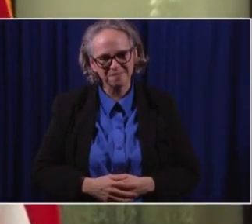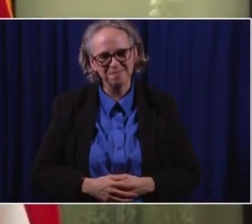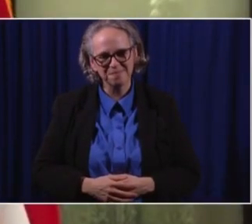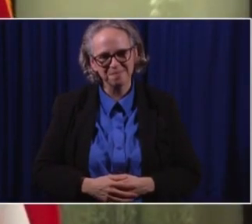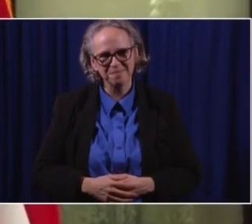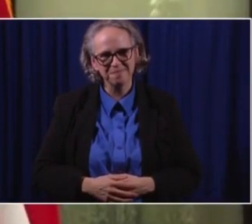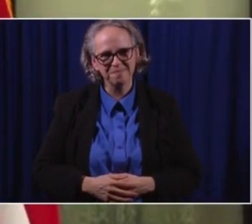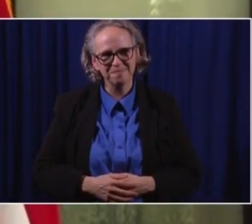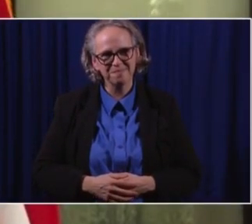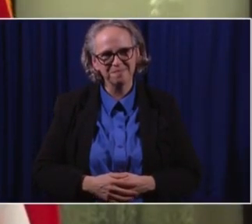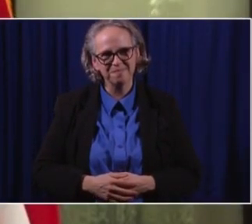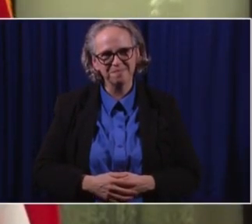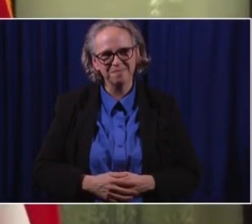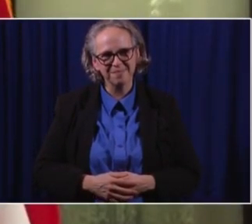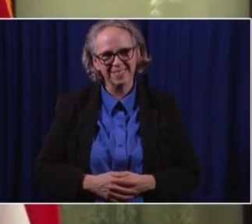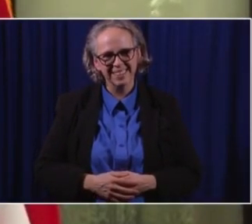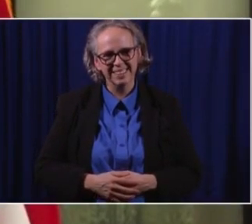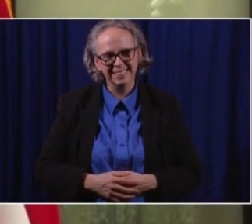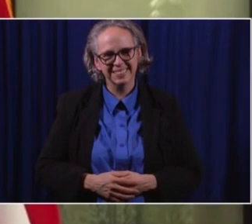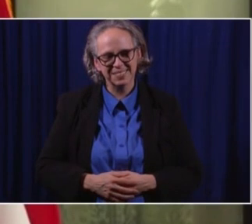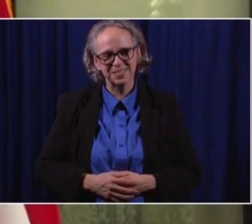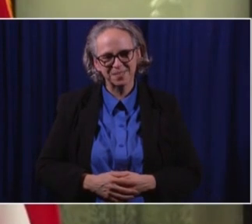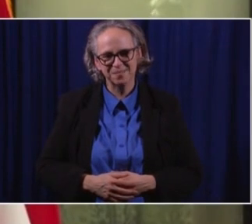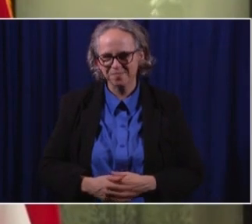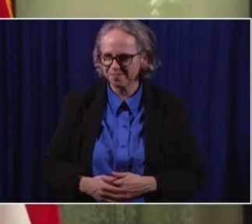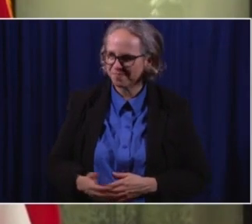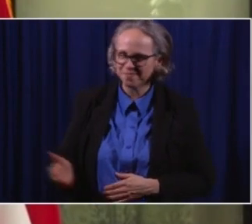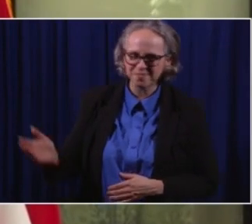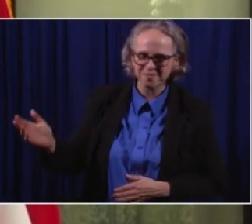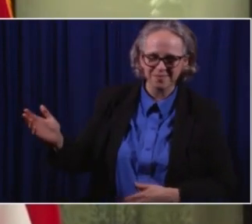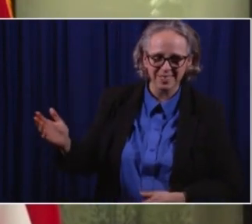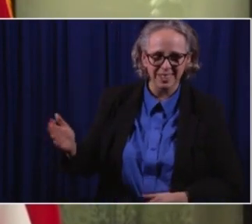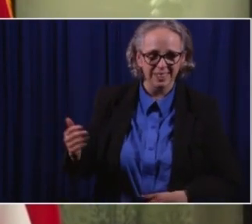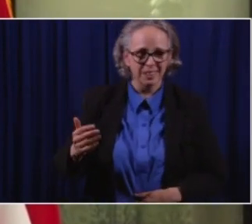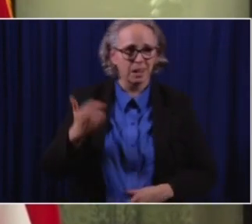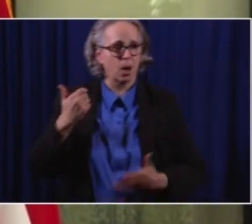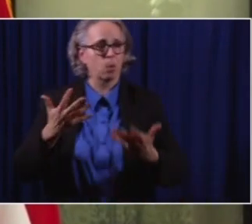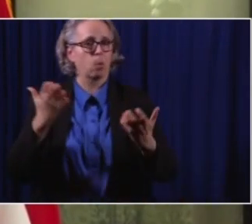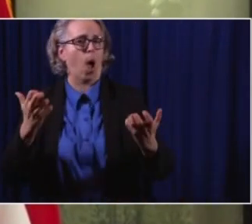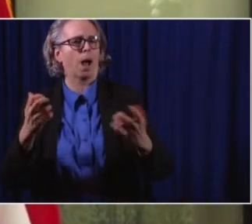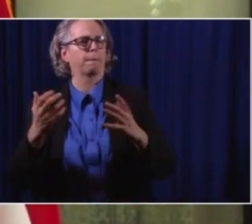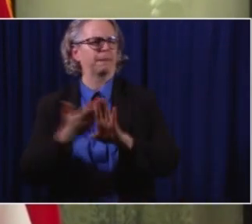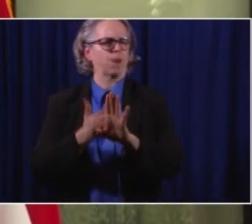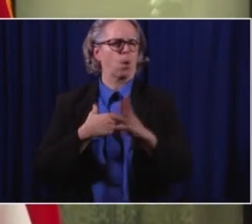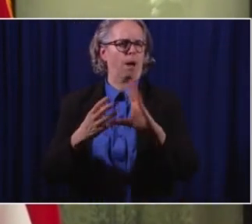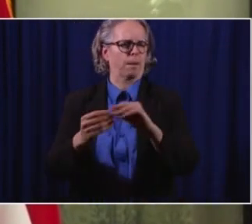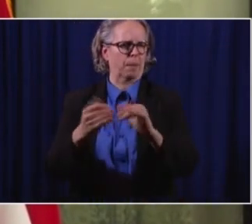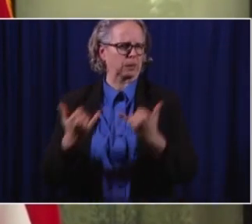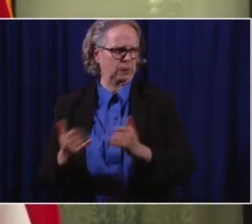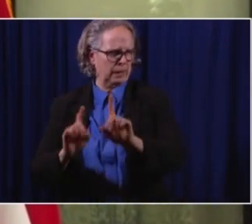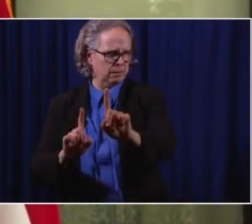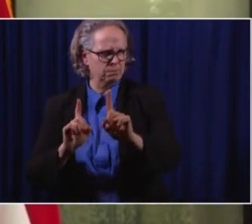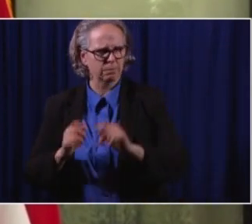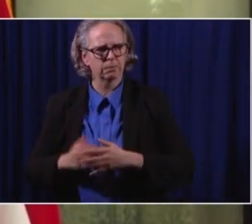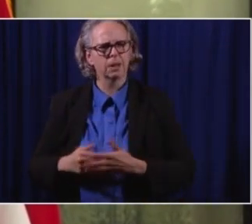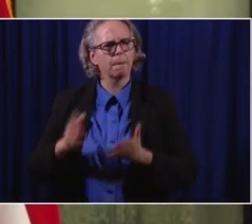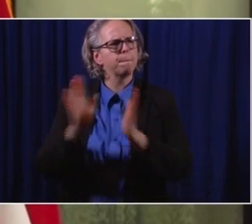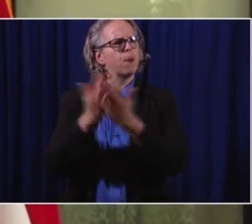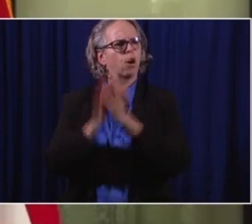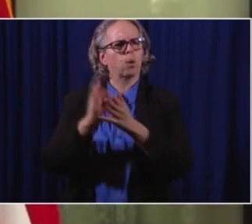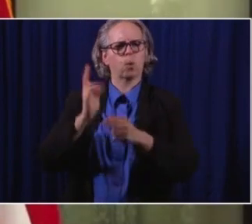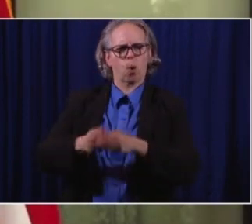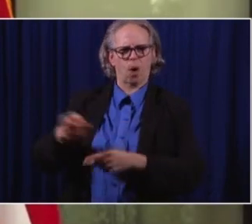Before we come back to the present, it's a book, Journey Through My Years by James Cox,